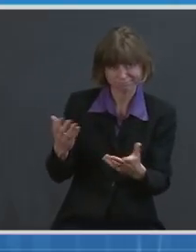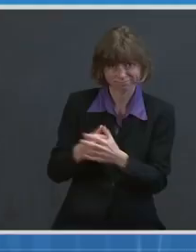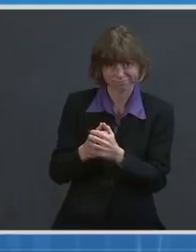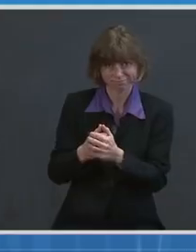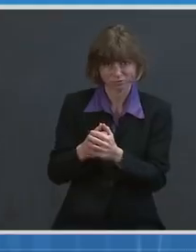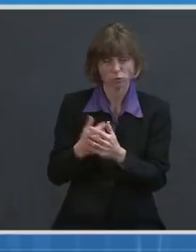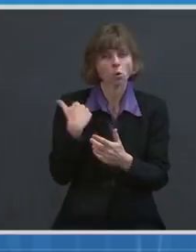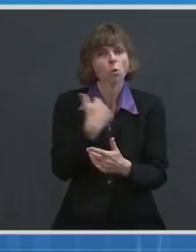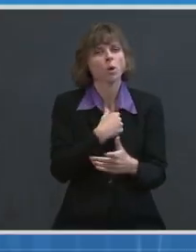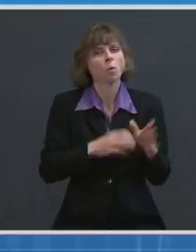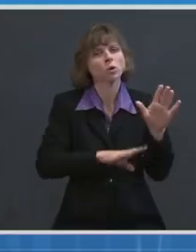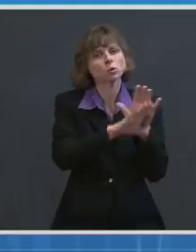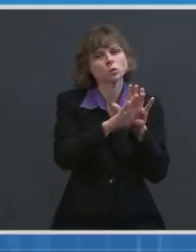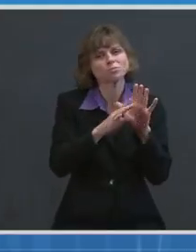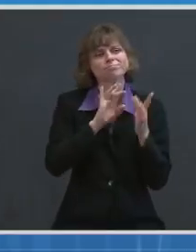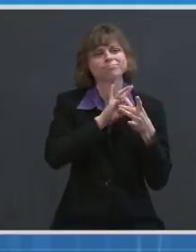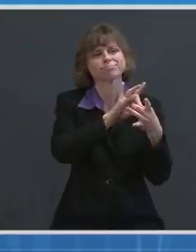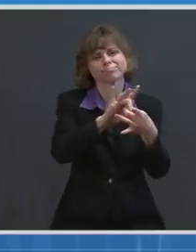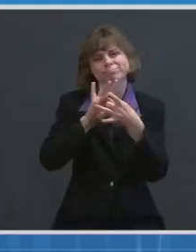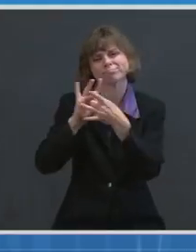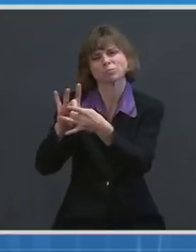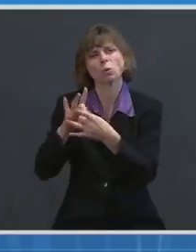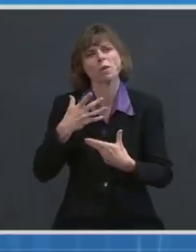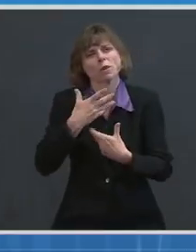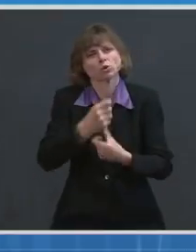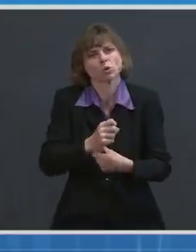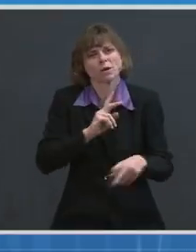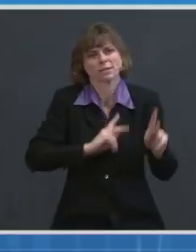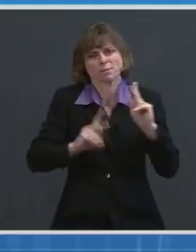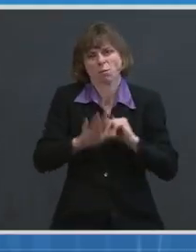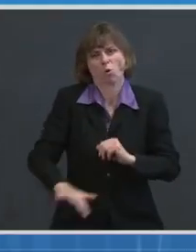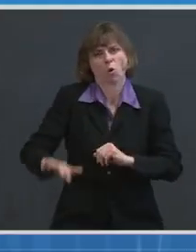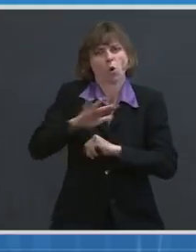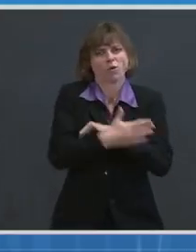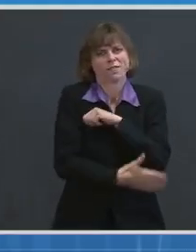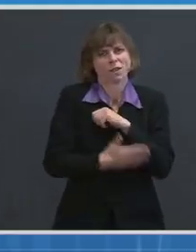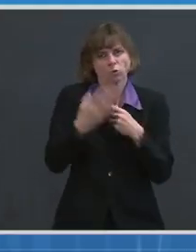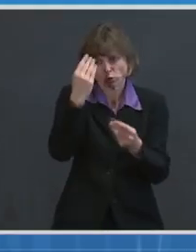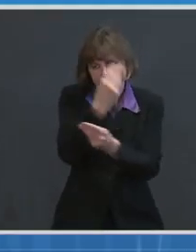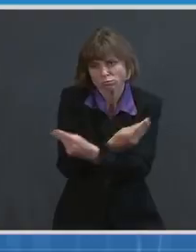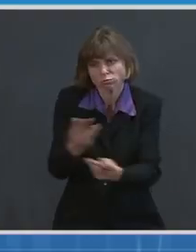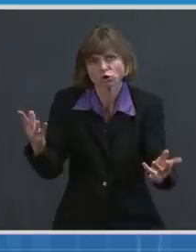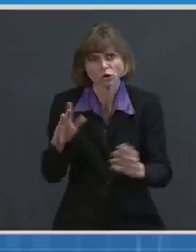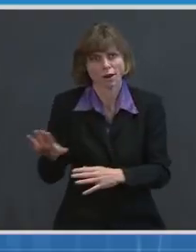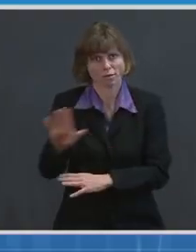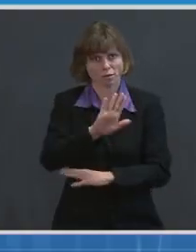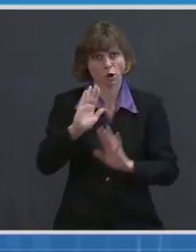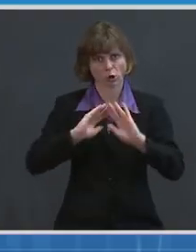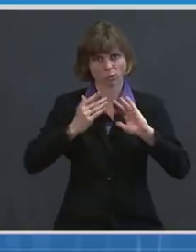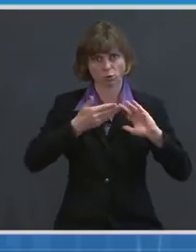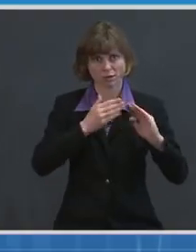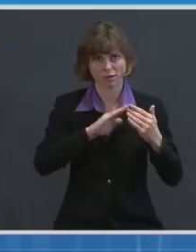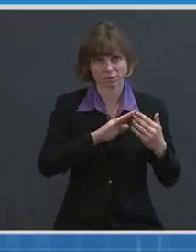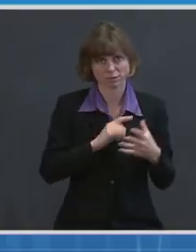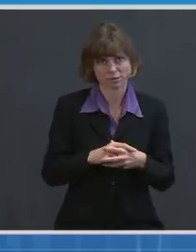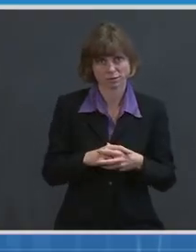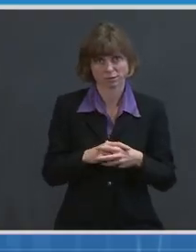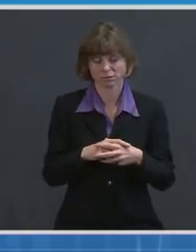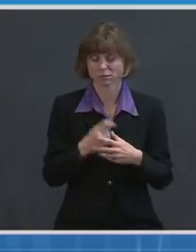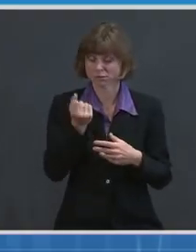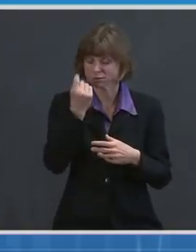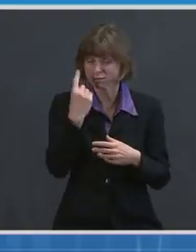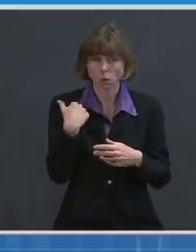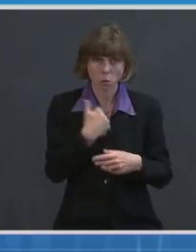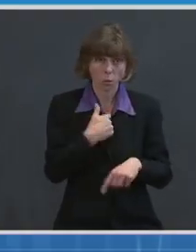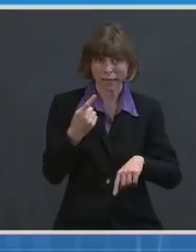all over the country to make sure they have the best information possible to share with their communities. But we cannot,